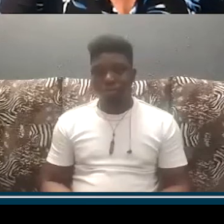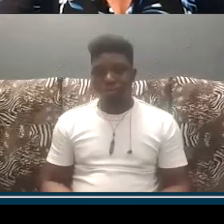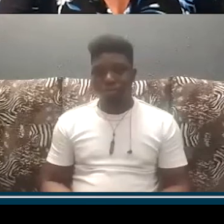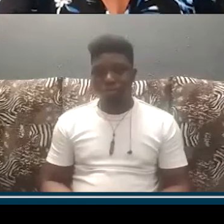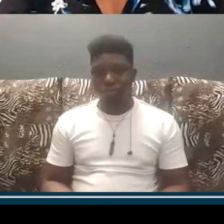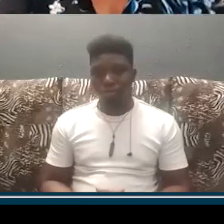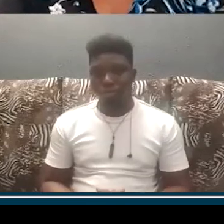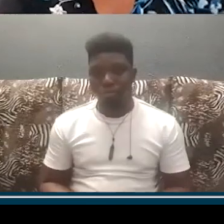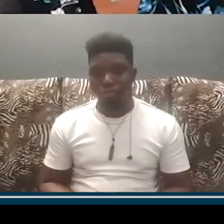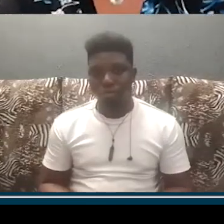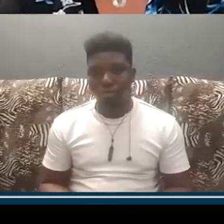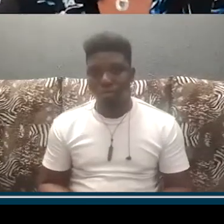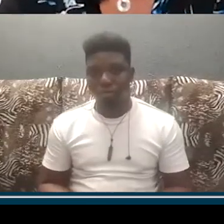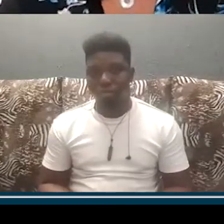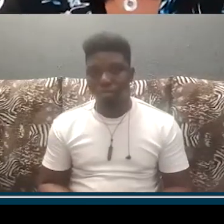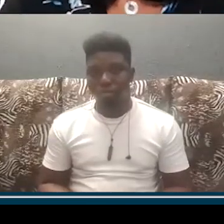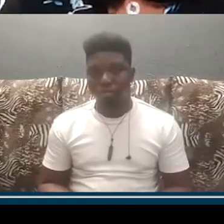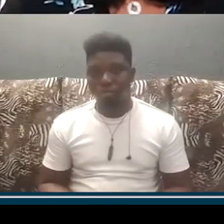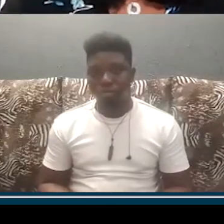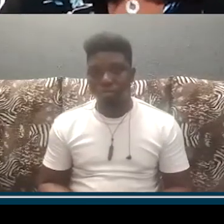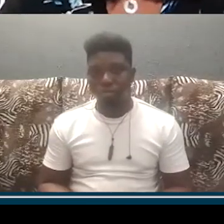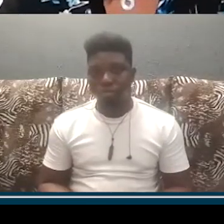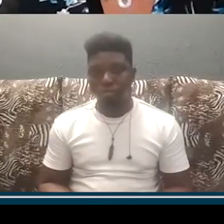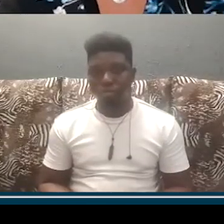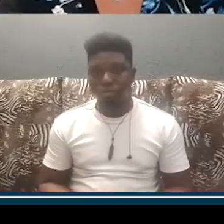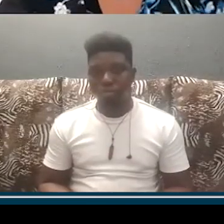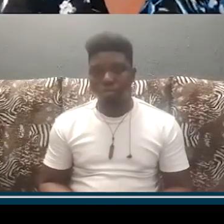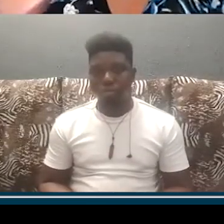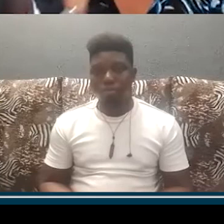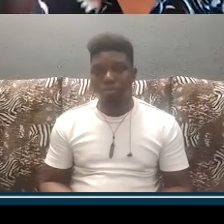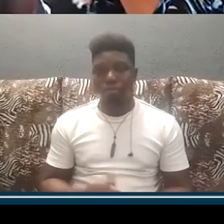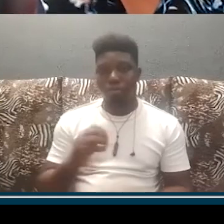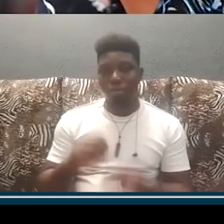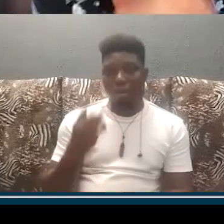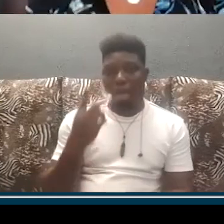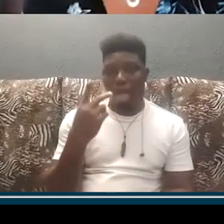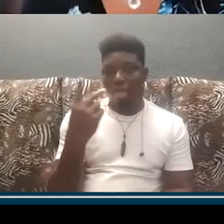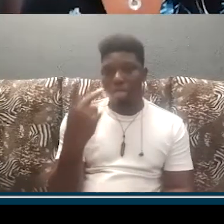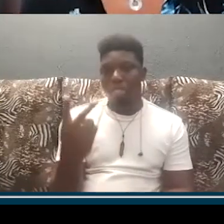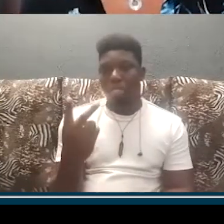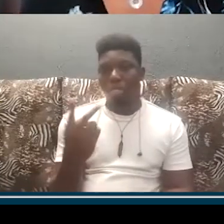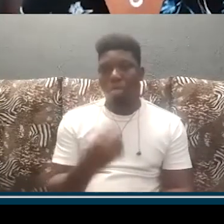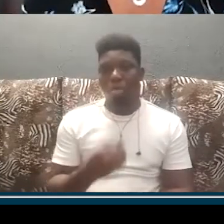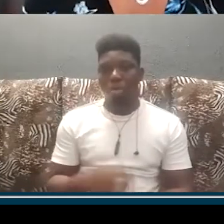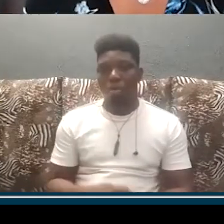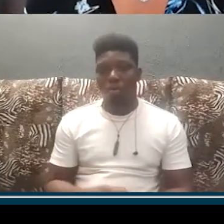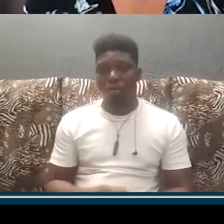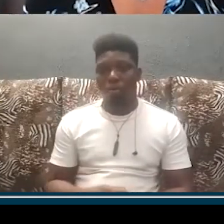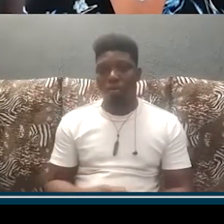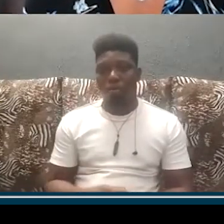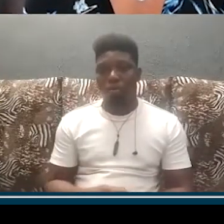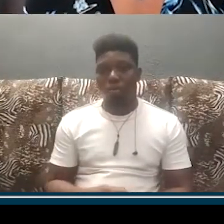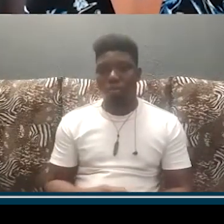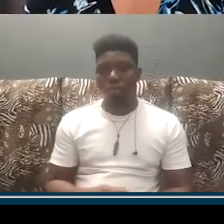one. Hi, Janet. Number two, I've used that curb cut that Neely had installed at the office. So thank you for